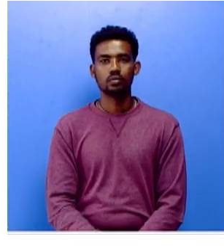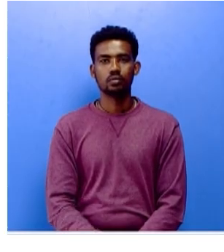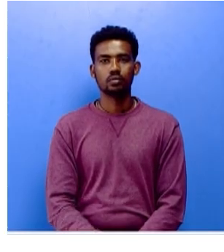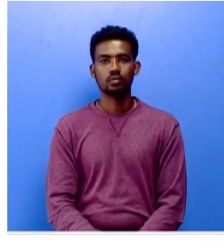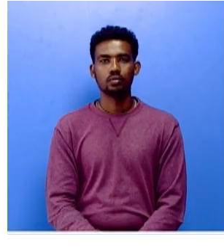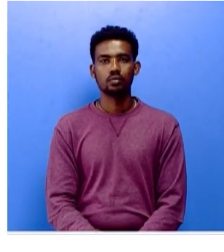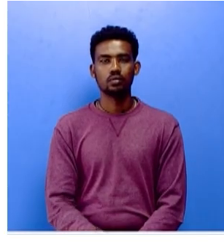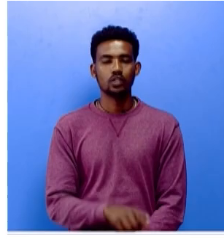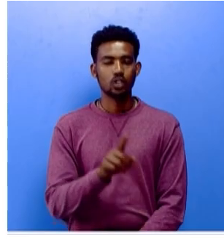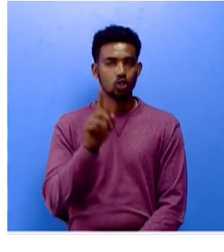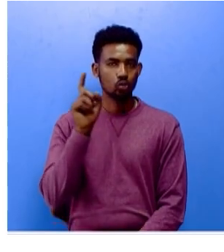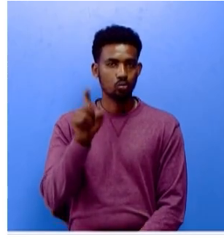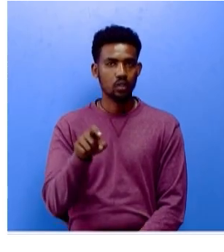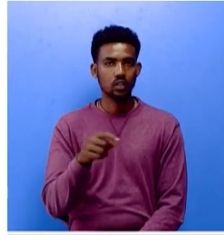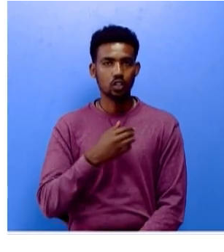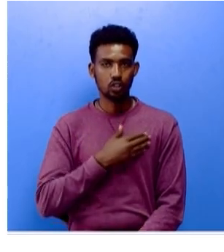They